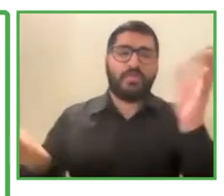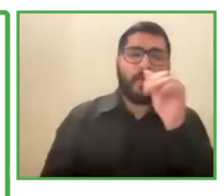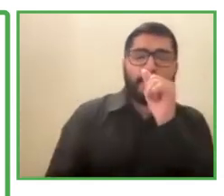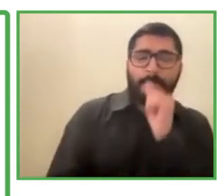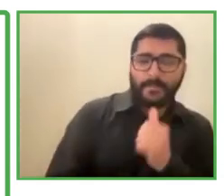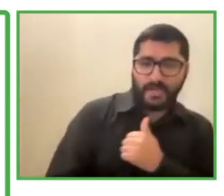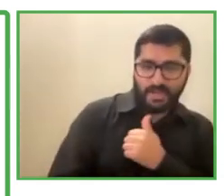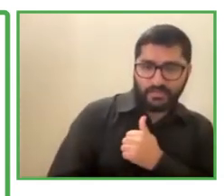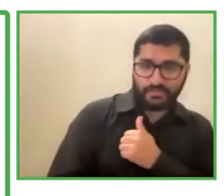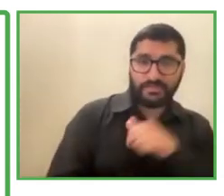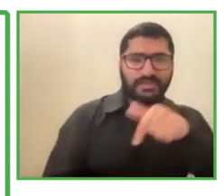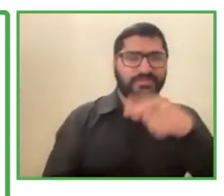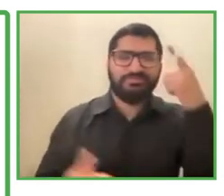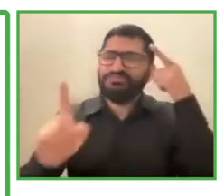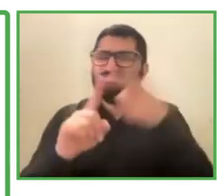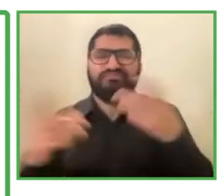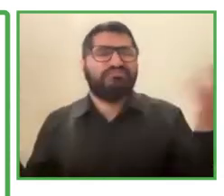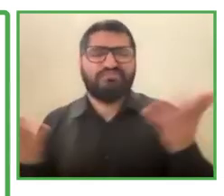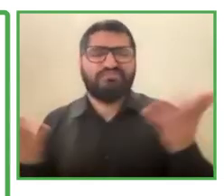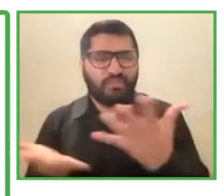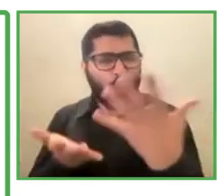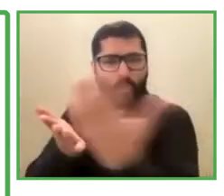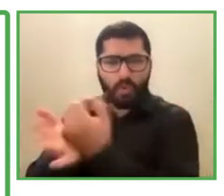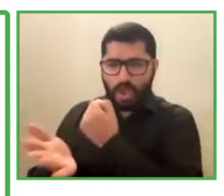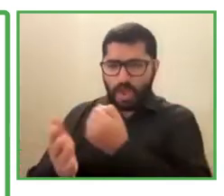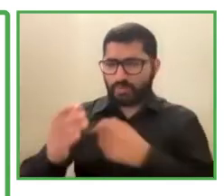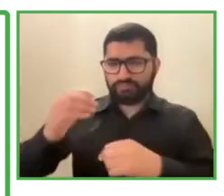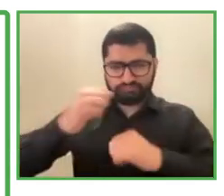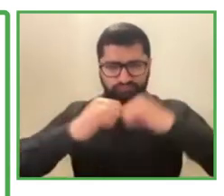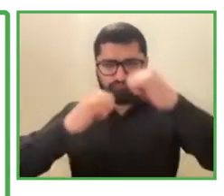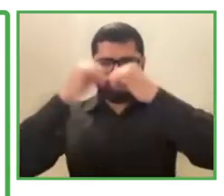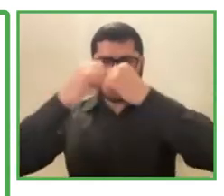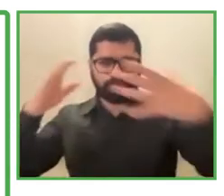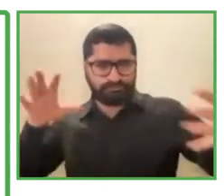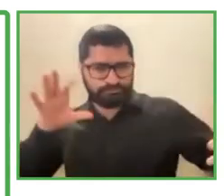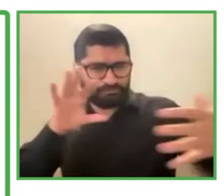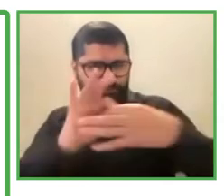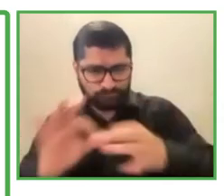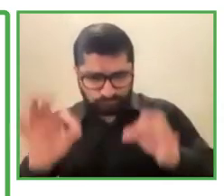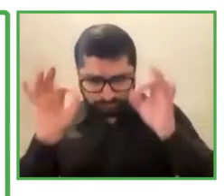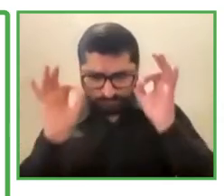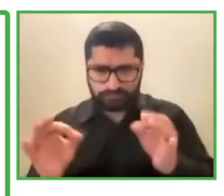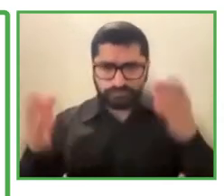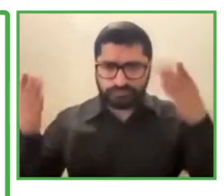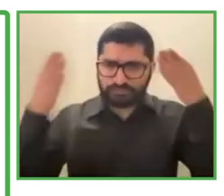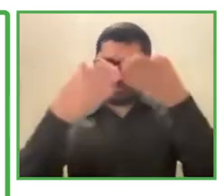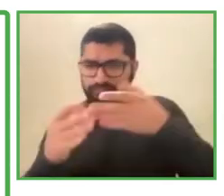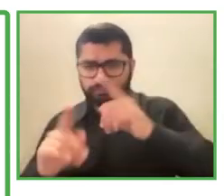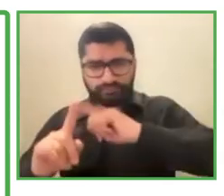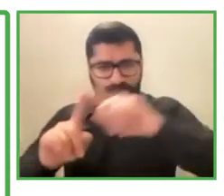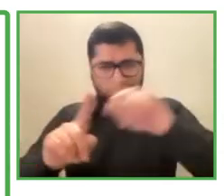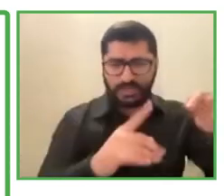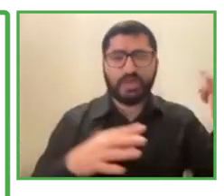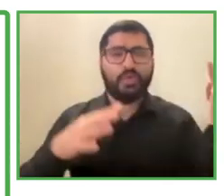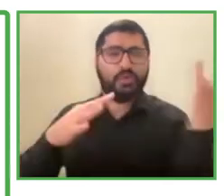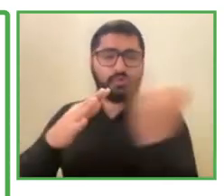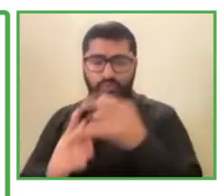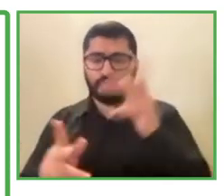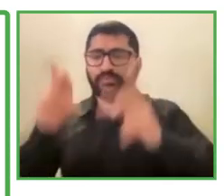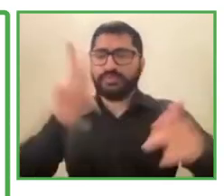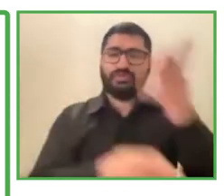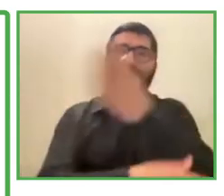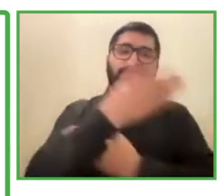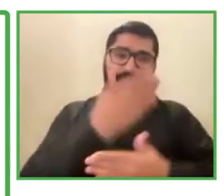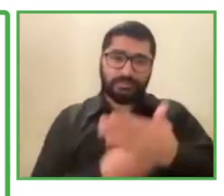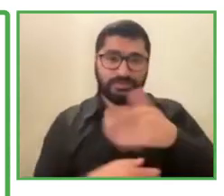private, which manages to effectively collaborate all of the stakeholders in the